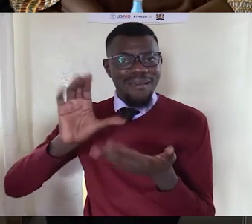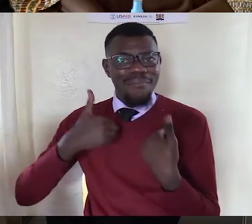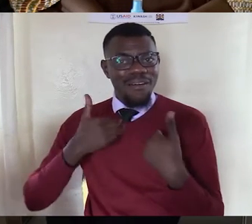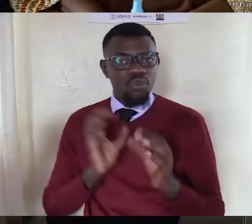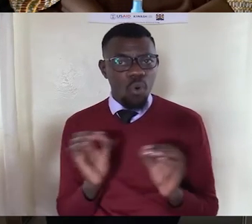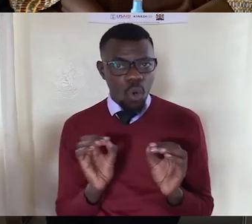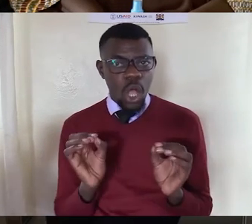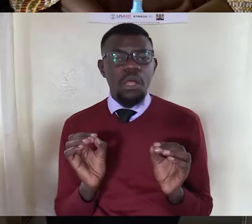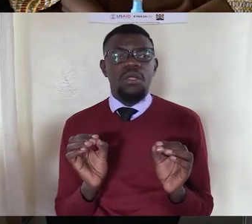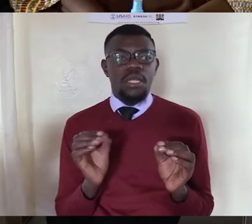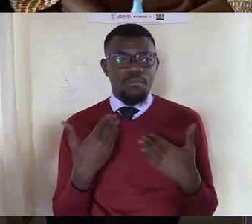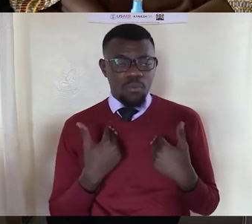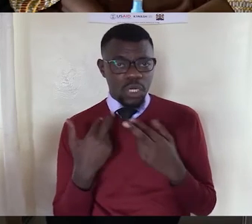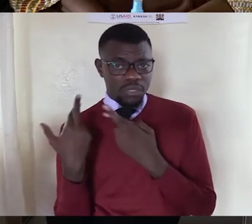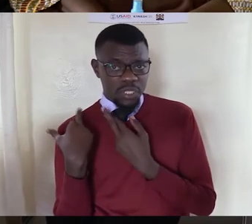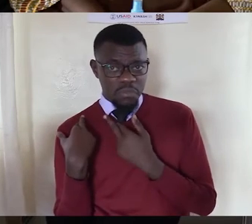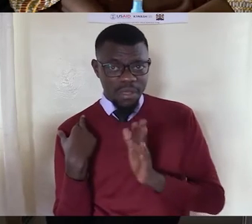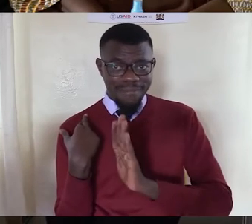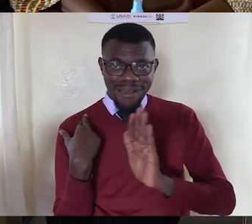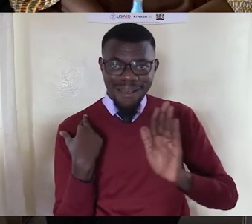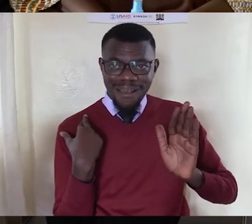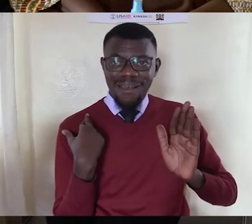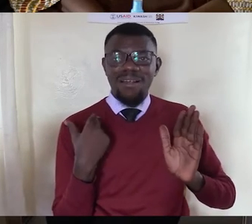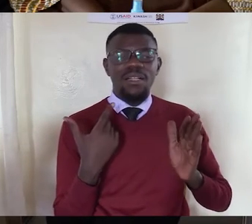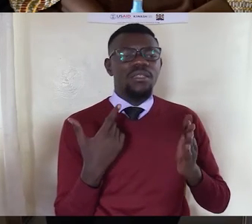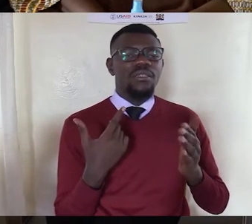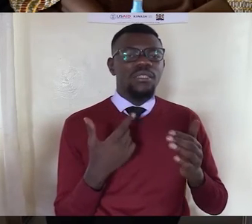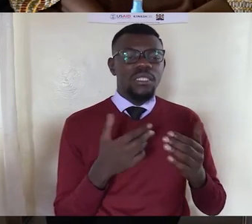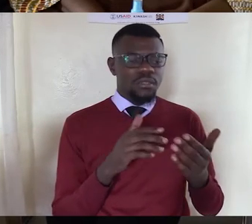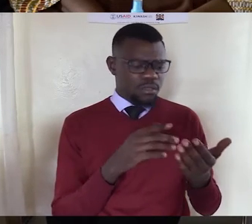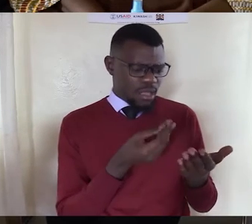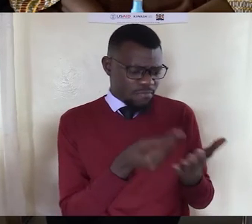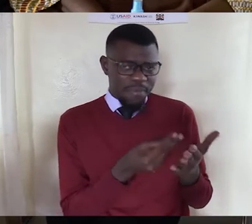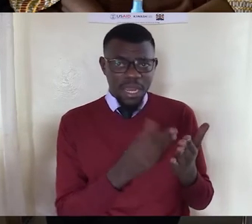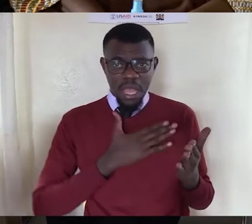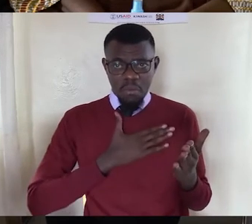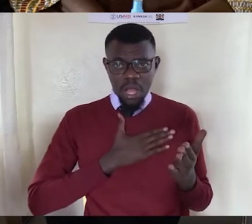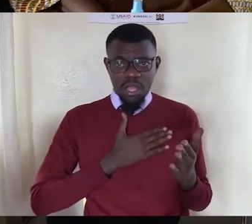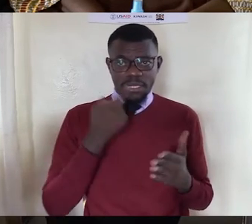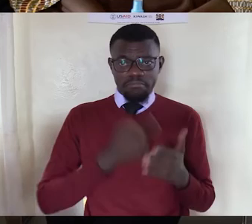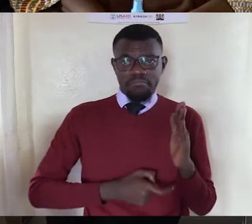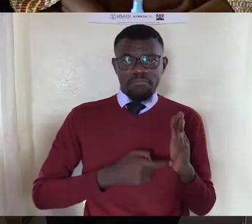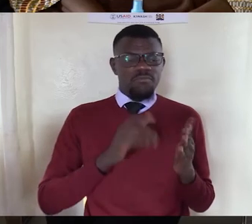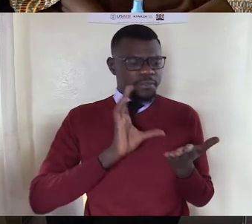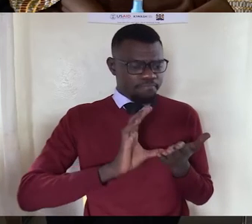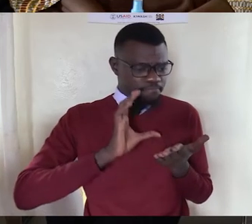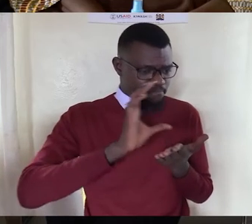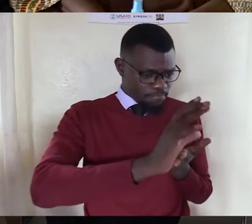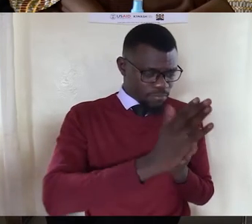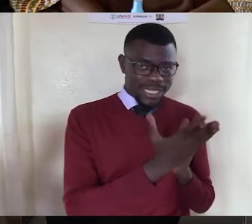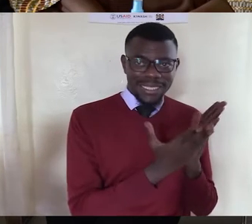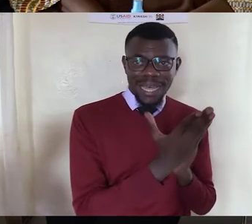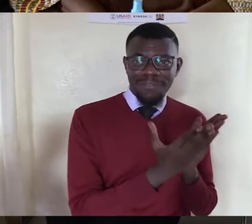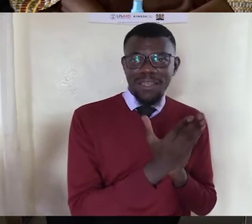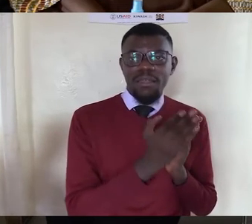our call is that duty bearers, given the resources, and that this is our money as taxpayers that we give to duty bearers to do this service,